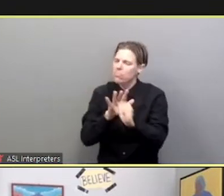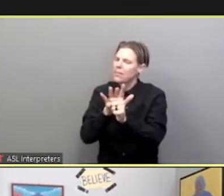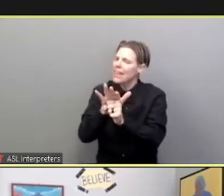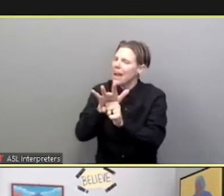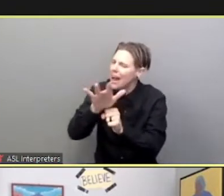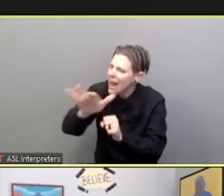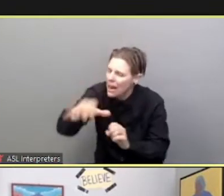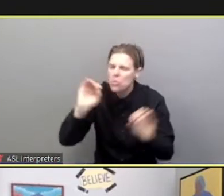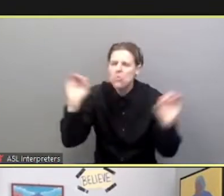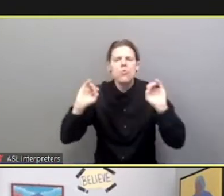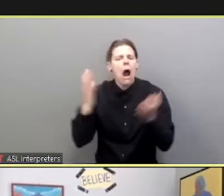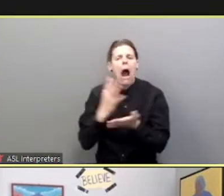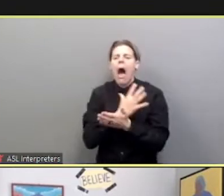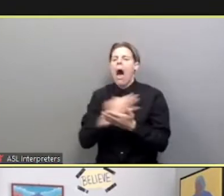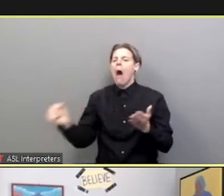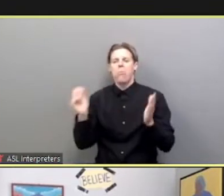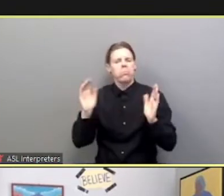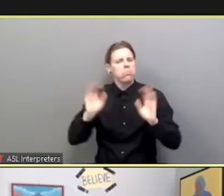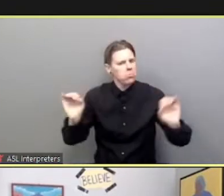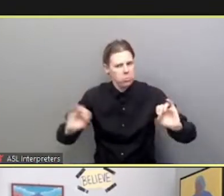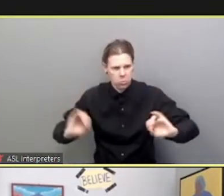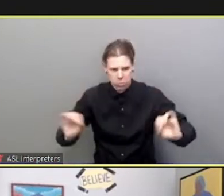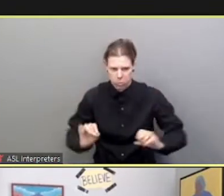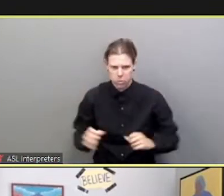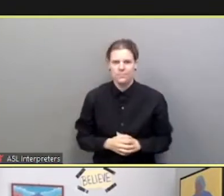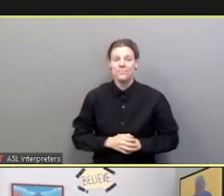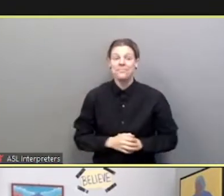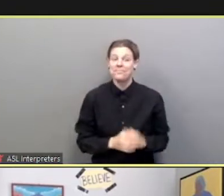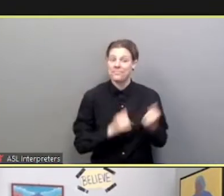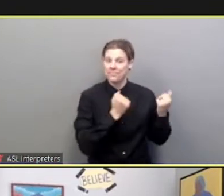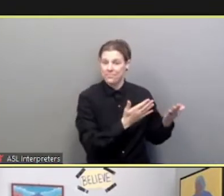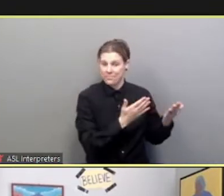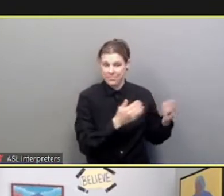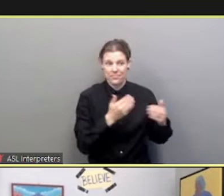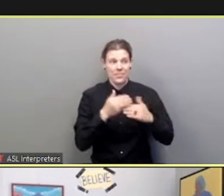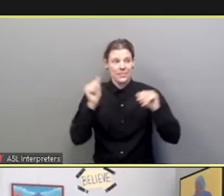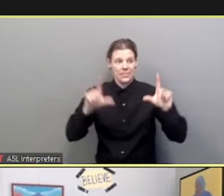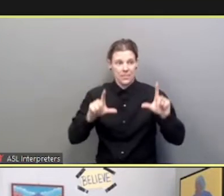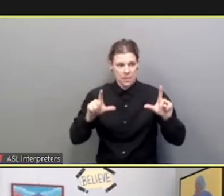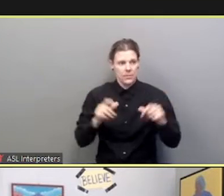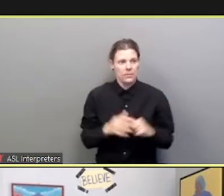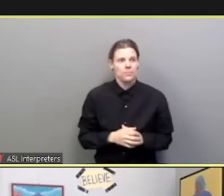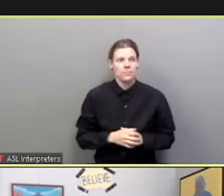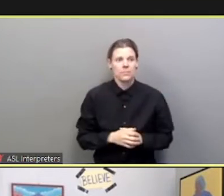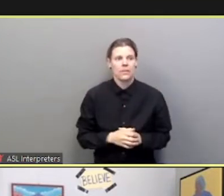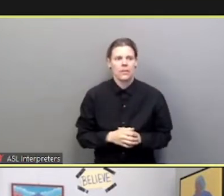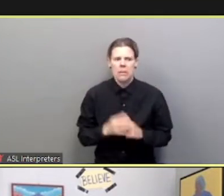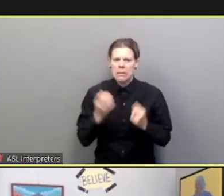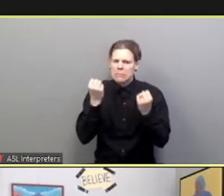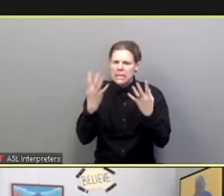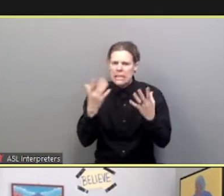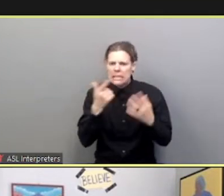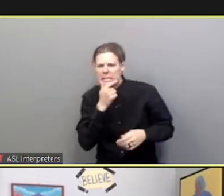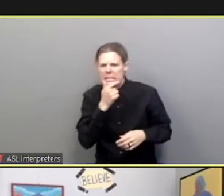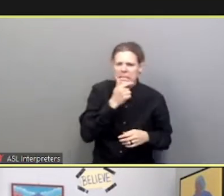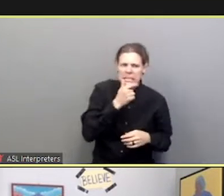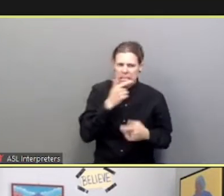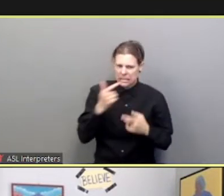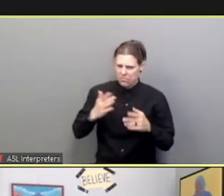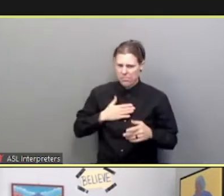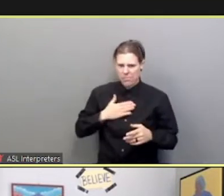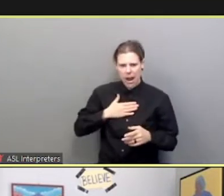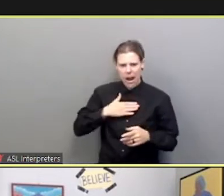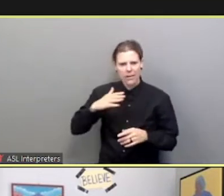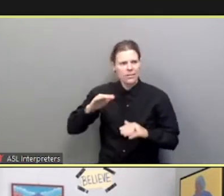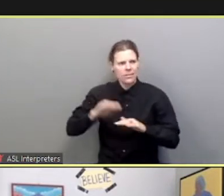slide. One thing is we've gotten a lot of questions about the pediatric Pfizer and birthdays. So let's say